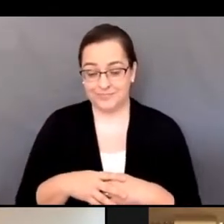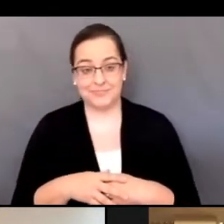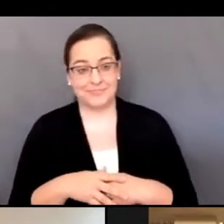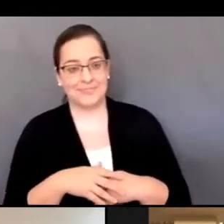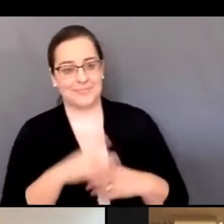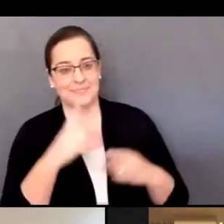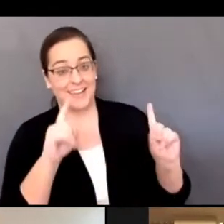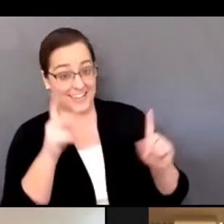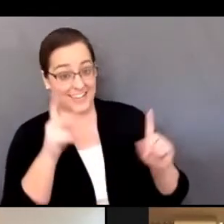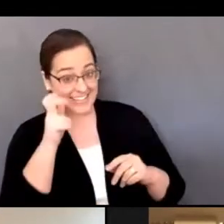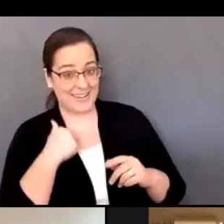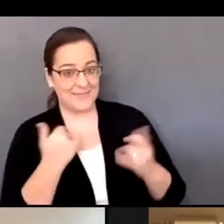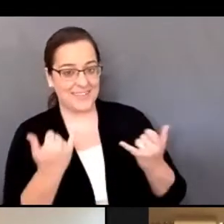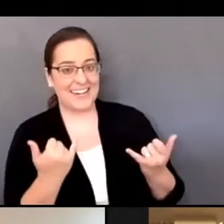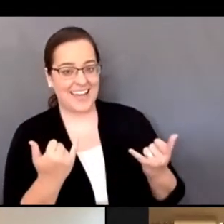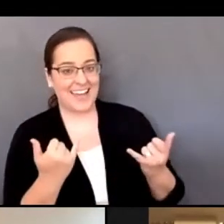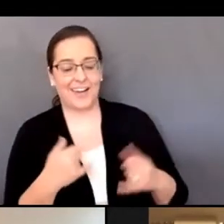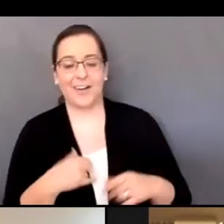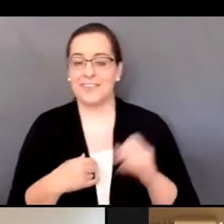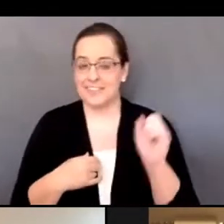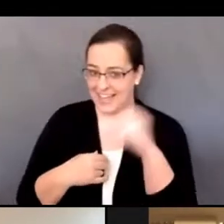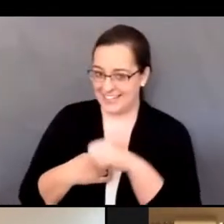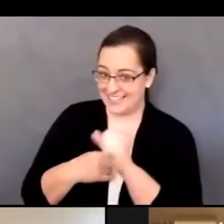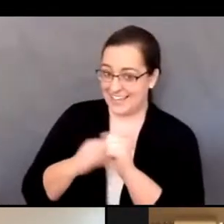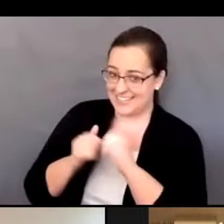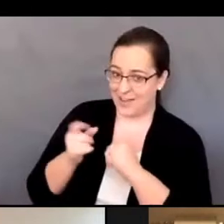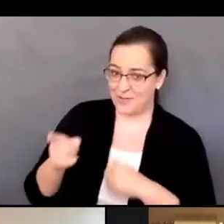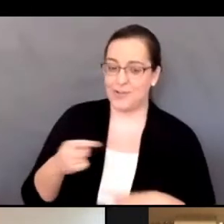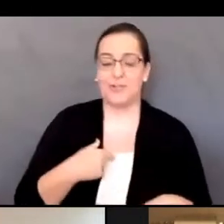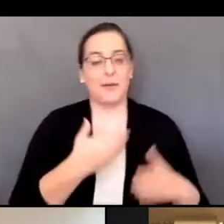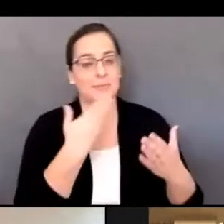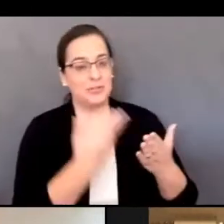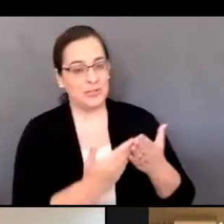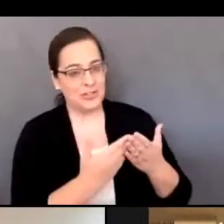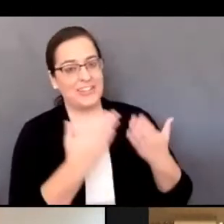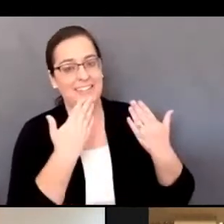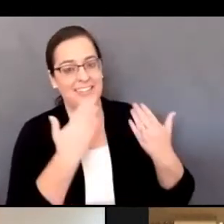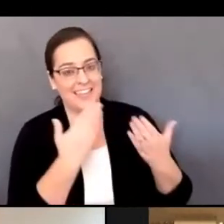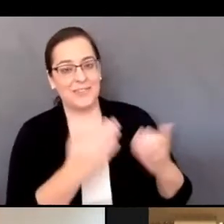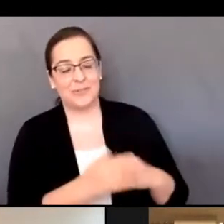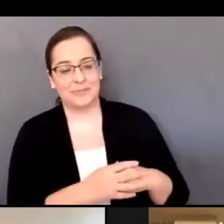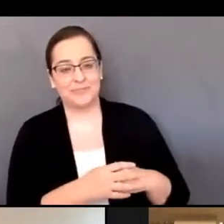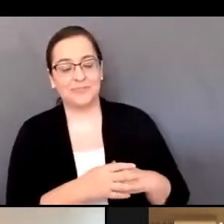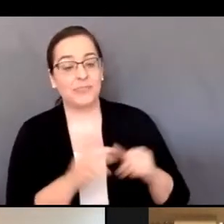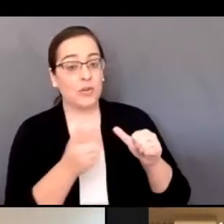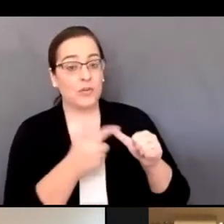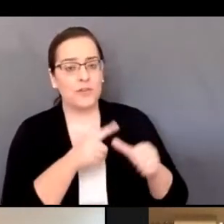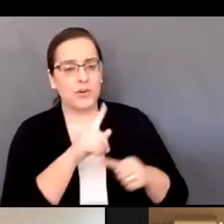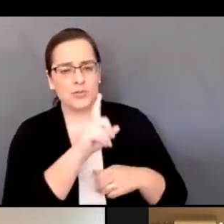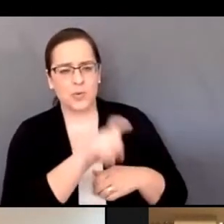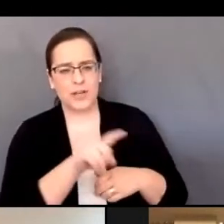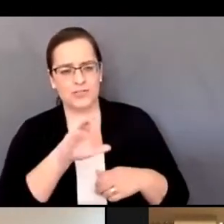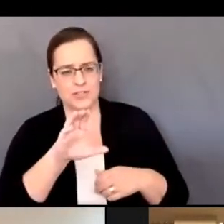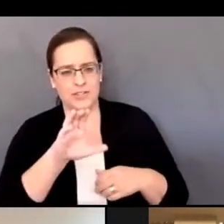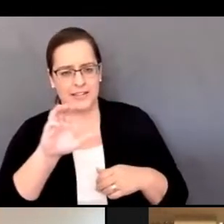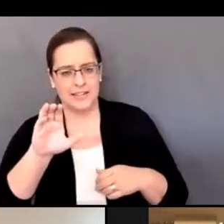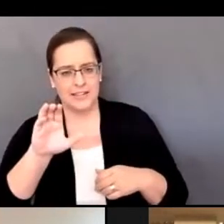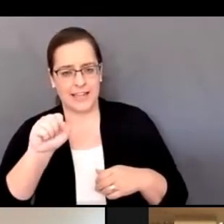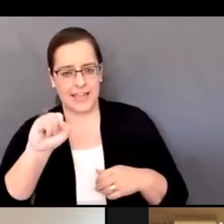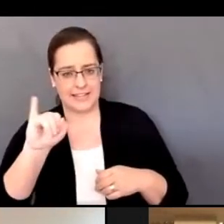There we go. Can you hear me? I'm Yes, good. we can. How are you, Ariana? I'm good. Thank you. So the first question is probably for Casie.